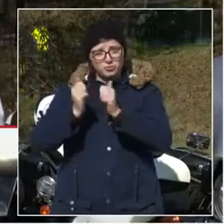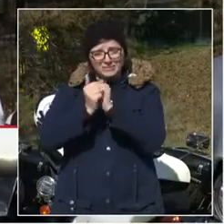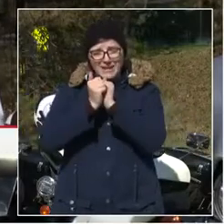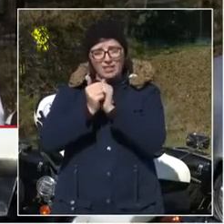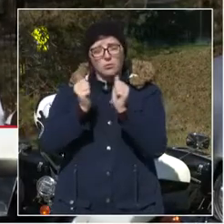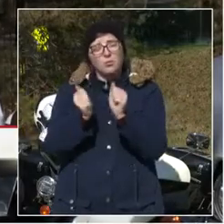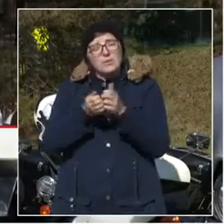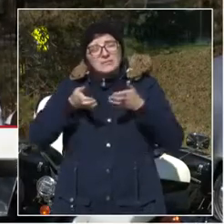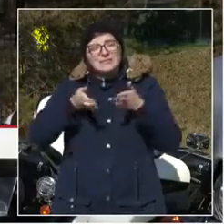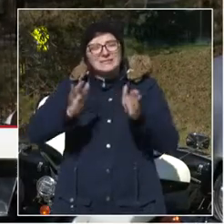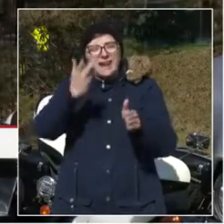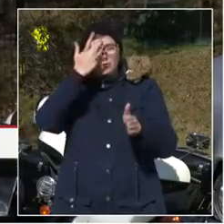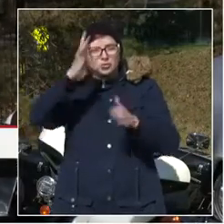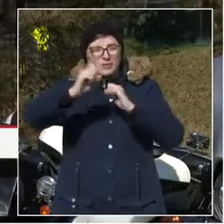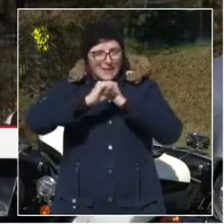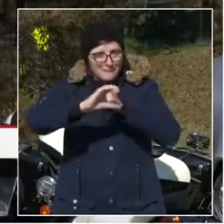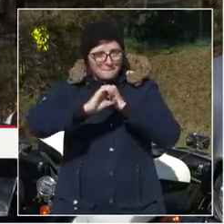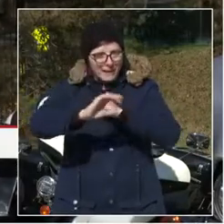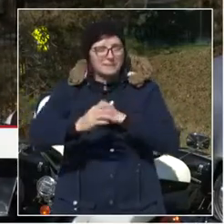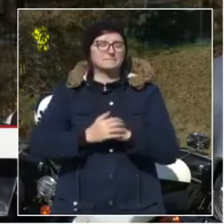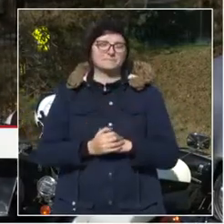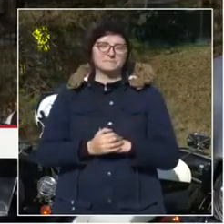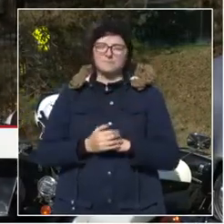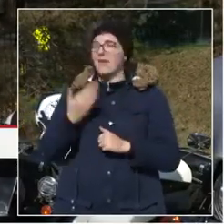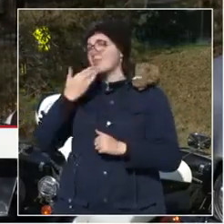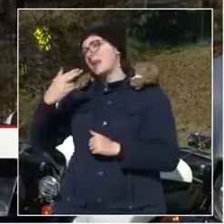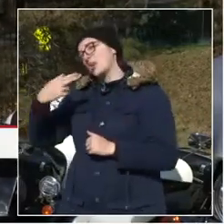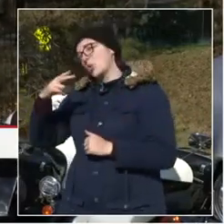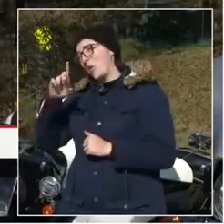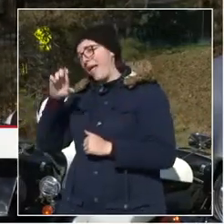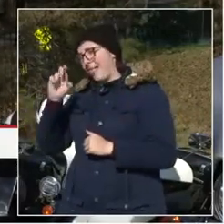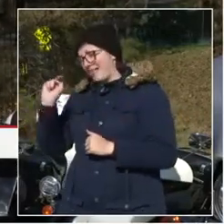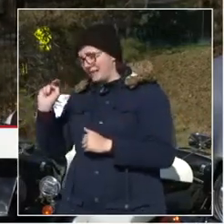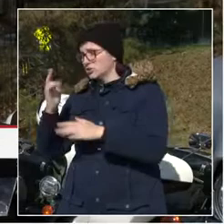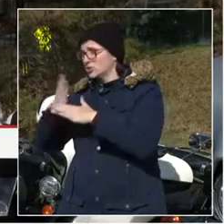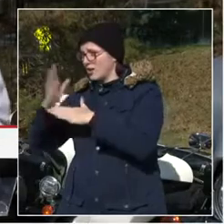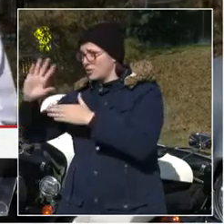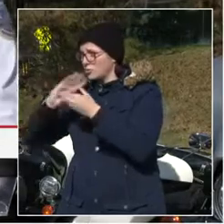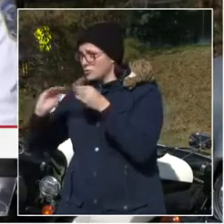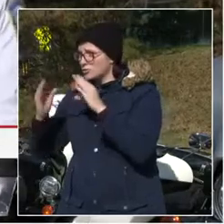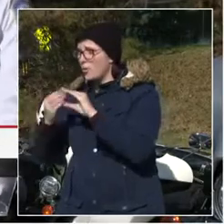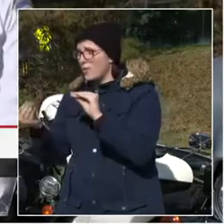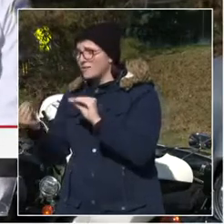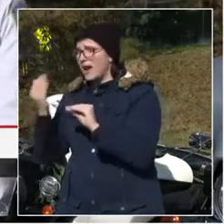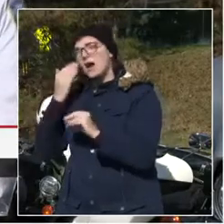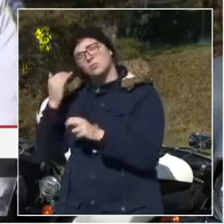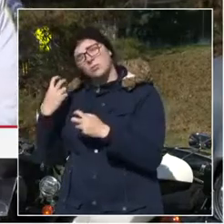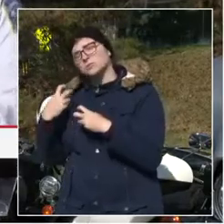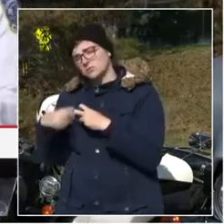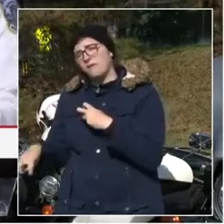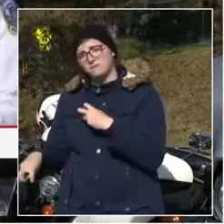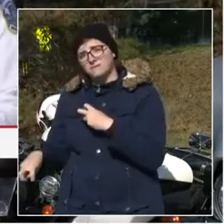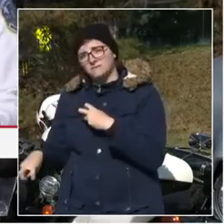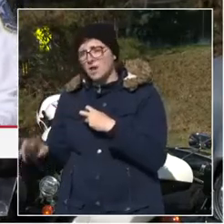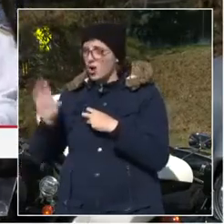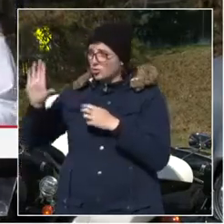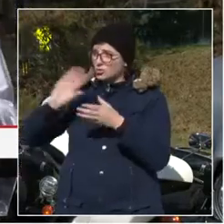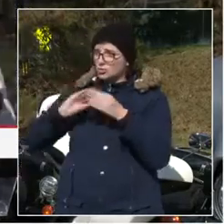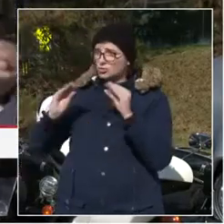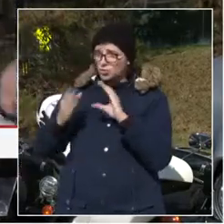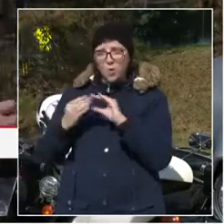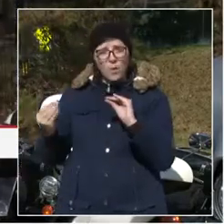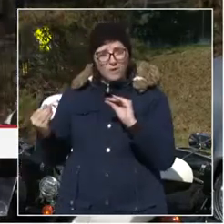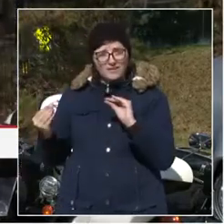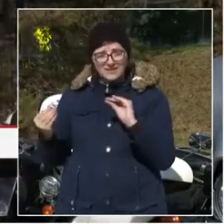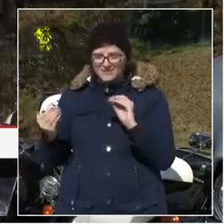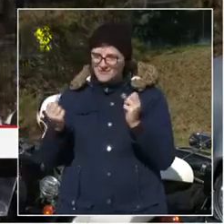Street Campaign. I thank Helen for sharing her story. I know that was difficult, but her story, along